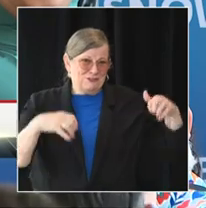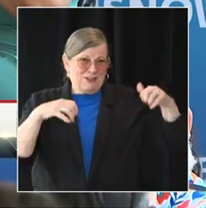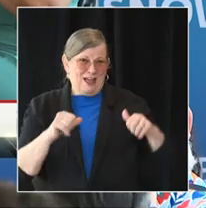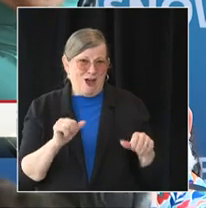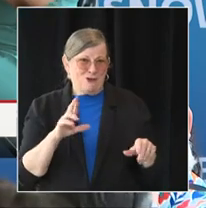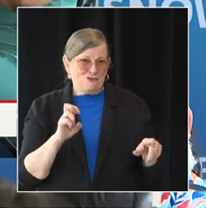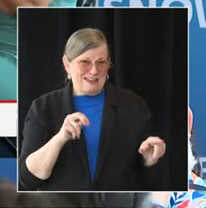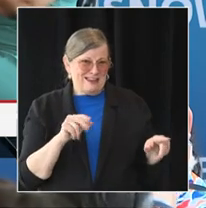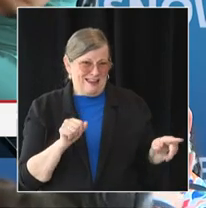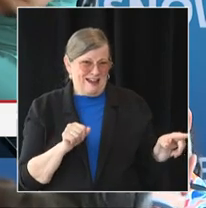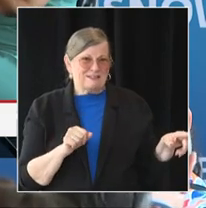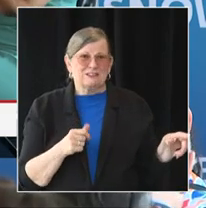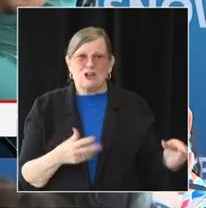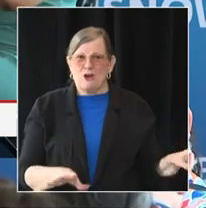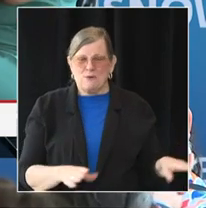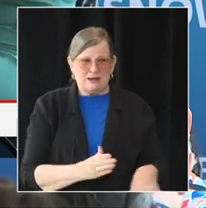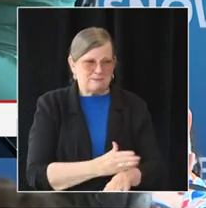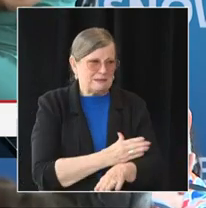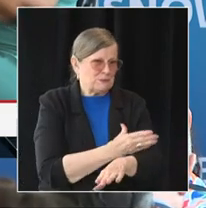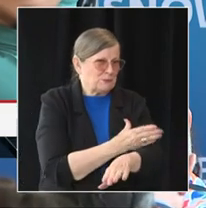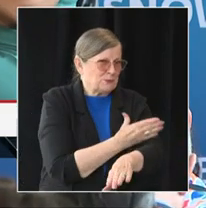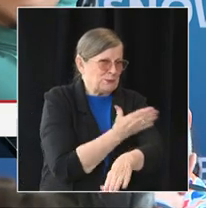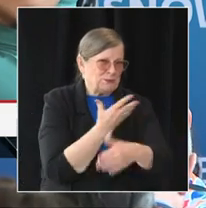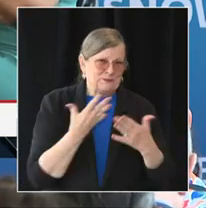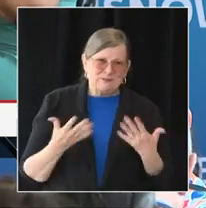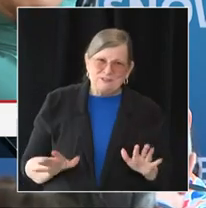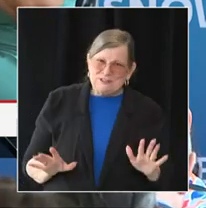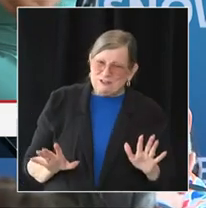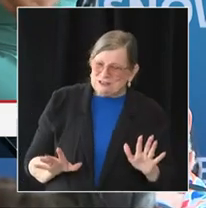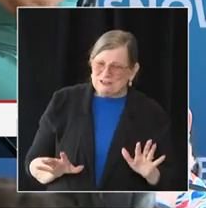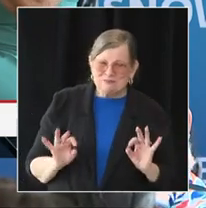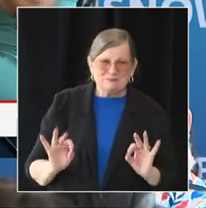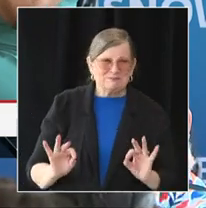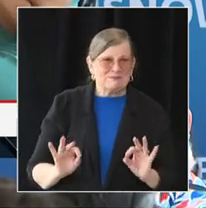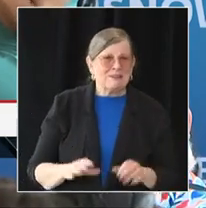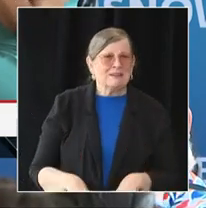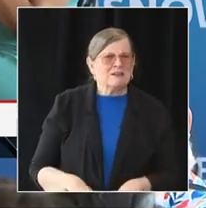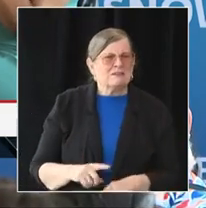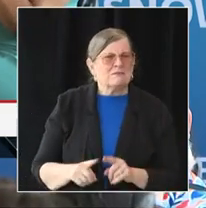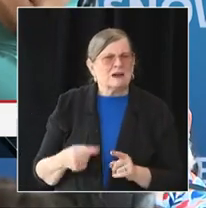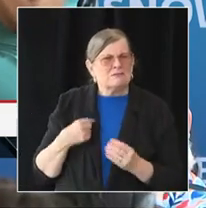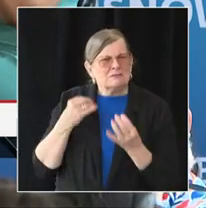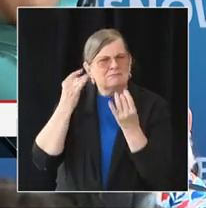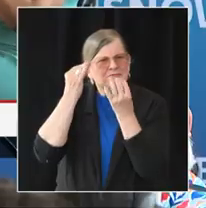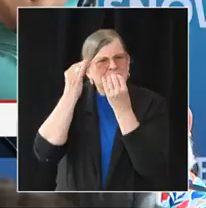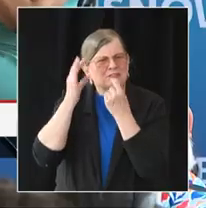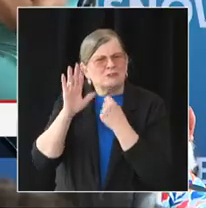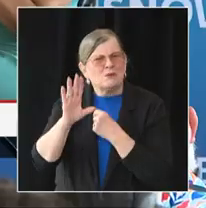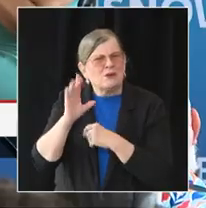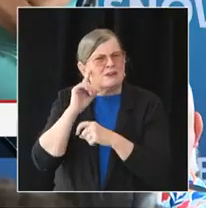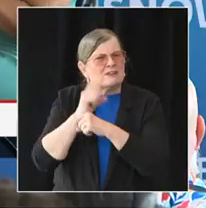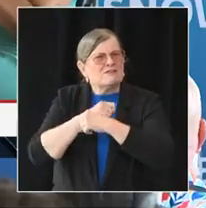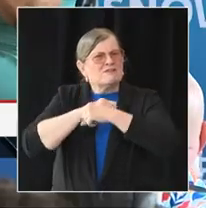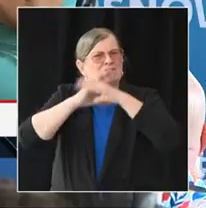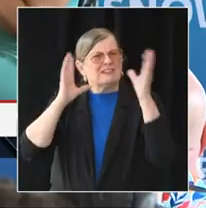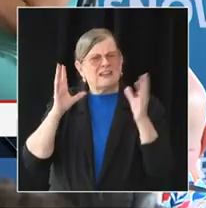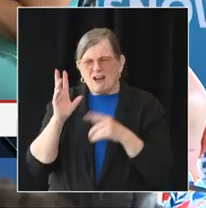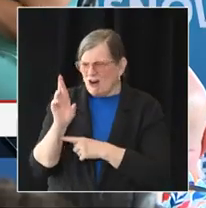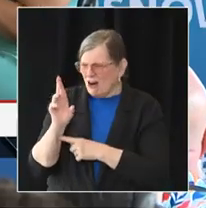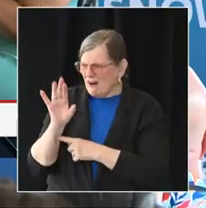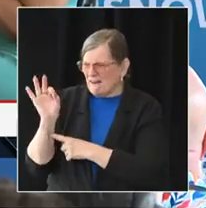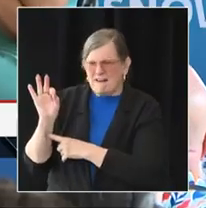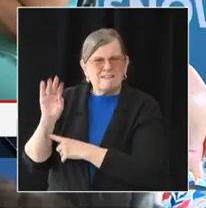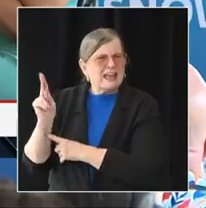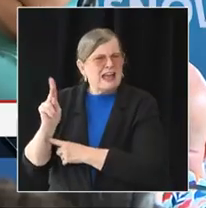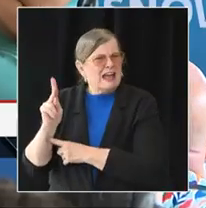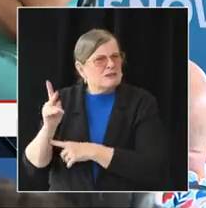those investments? So you shared the vision for the RFK site, and how do you see both of those investments sort of playing a